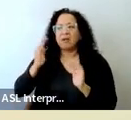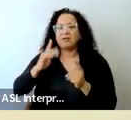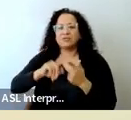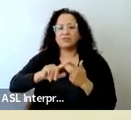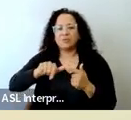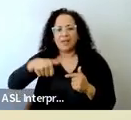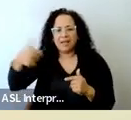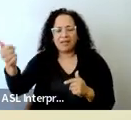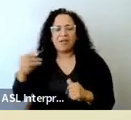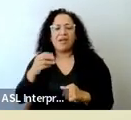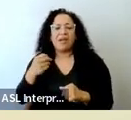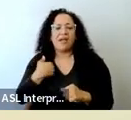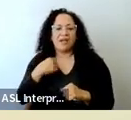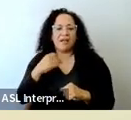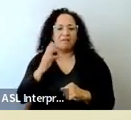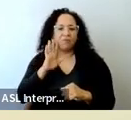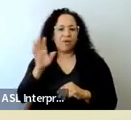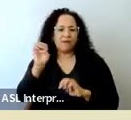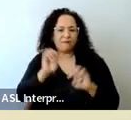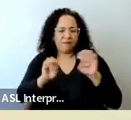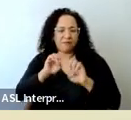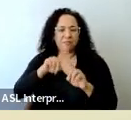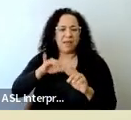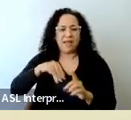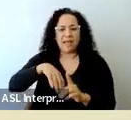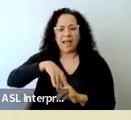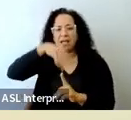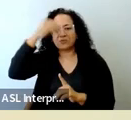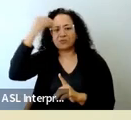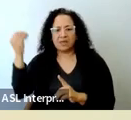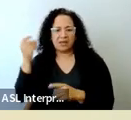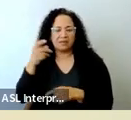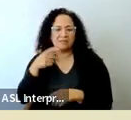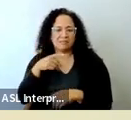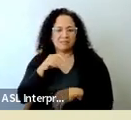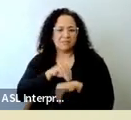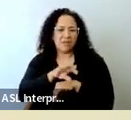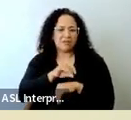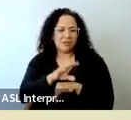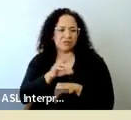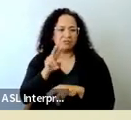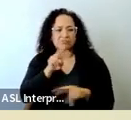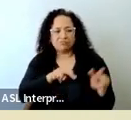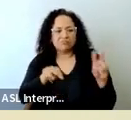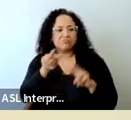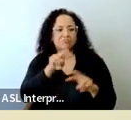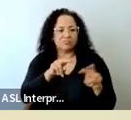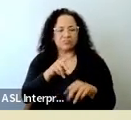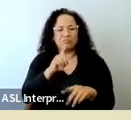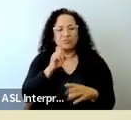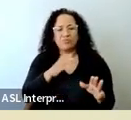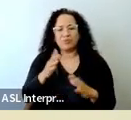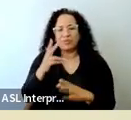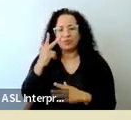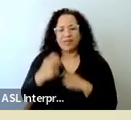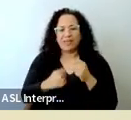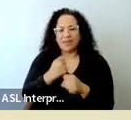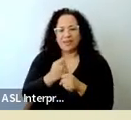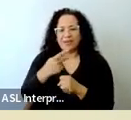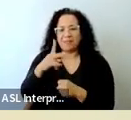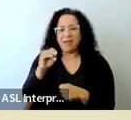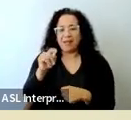And there would be an evaluation by an outside consultant of these pilots. It's intended to be a three-year pilot. So by the